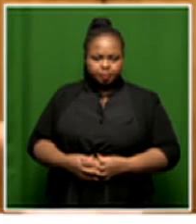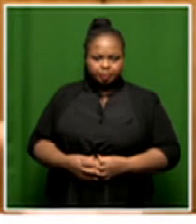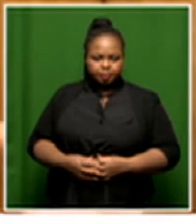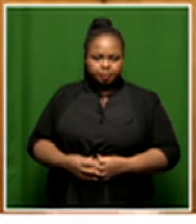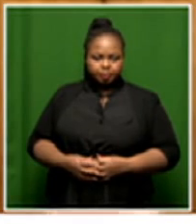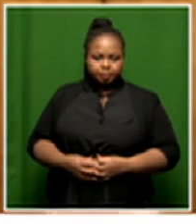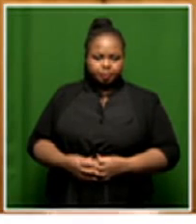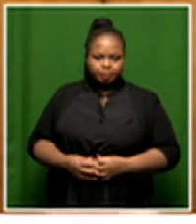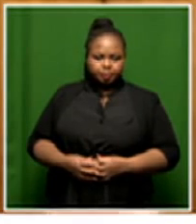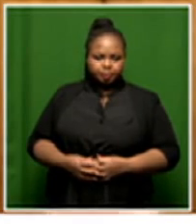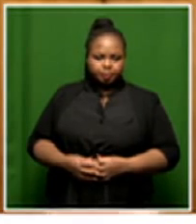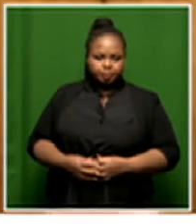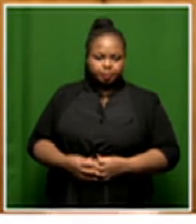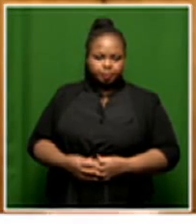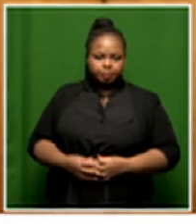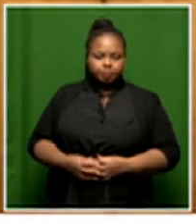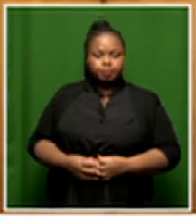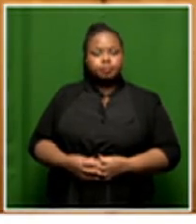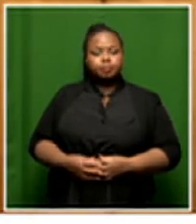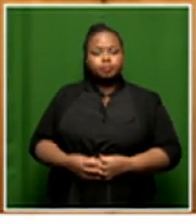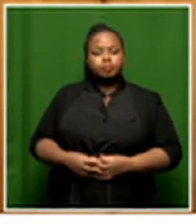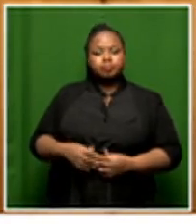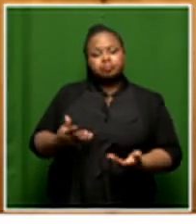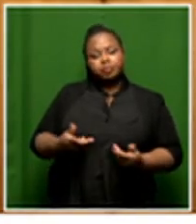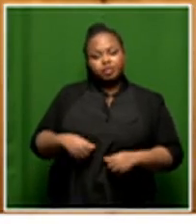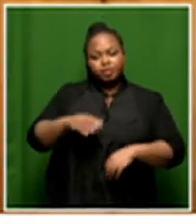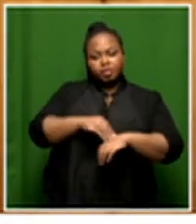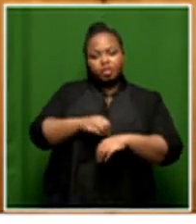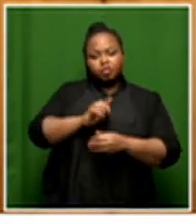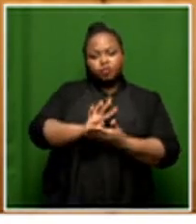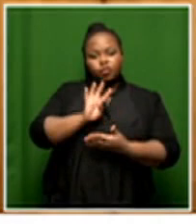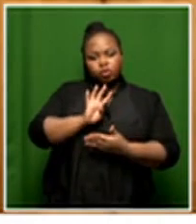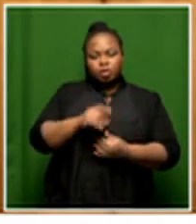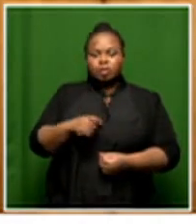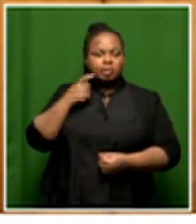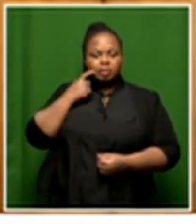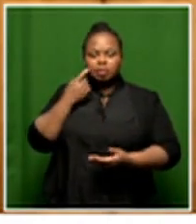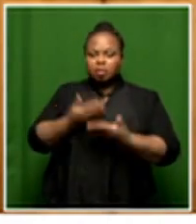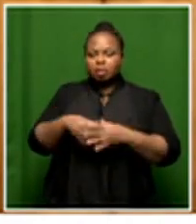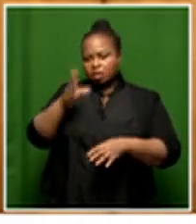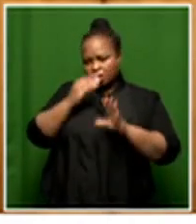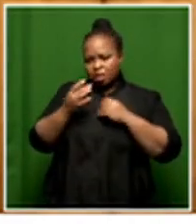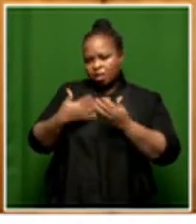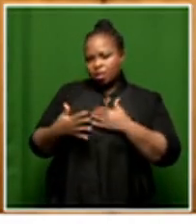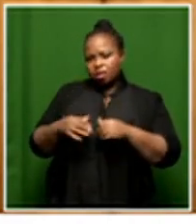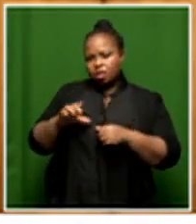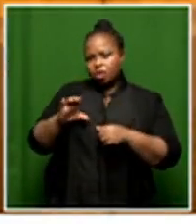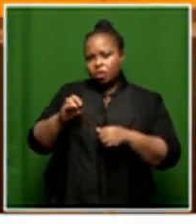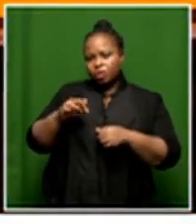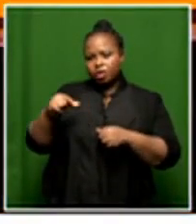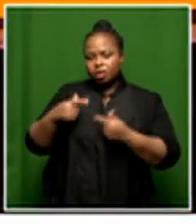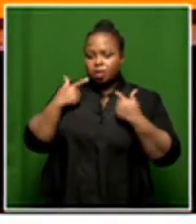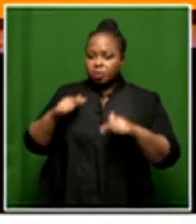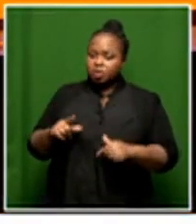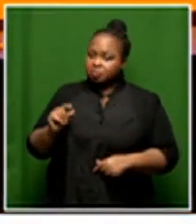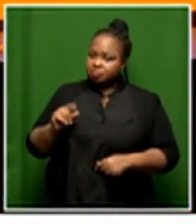student leaves at 14, they're fully equipped to start learning any coding language. That is